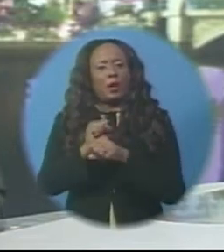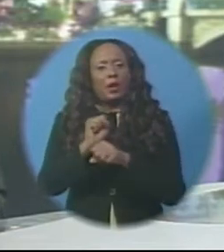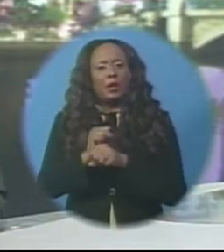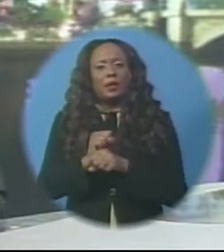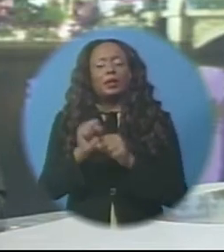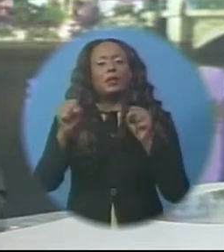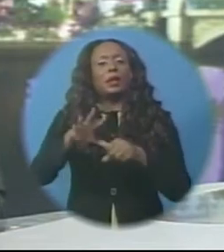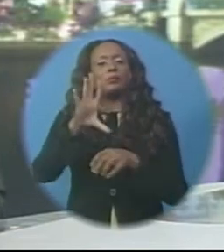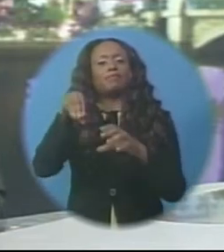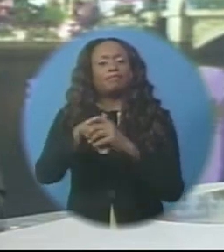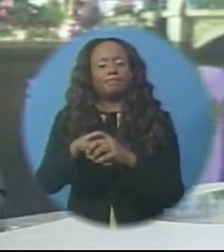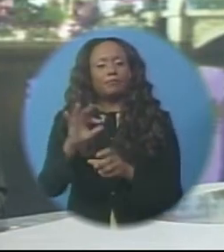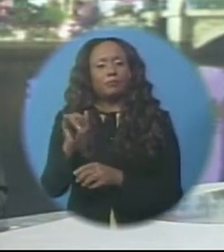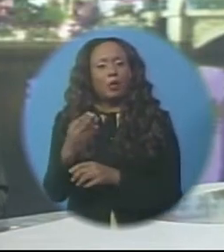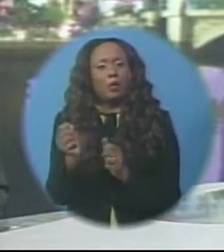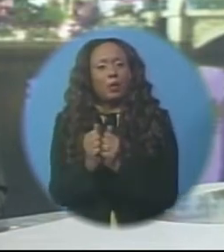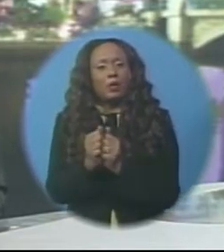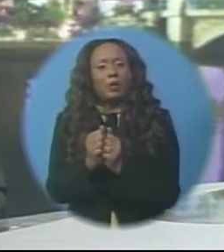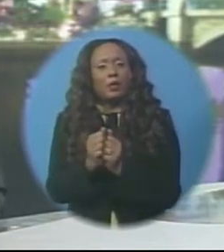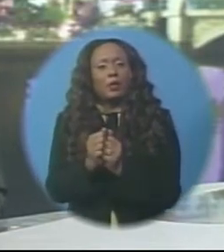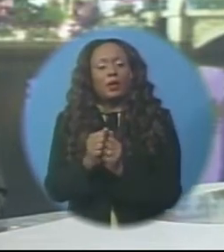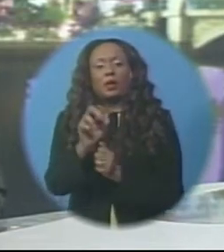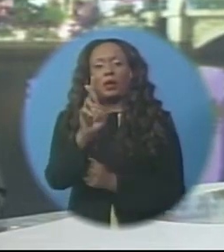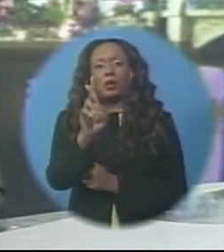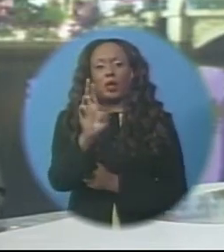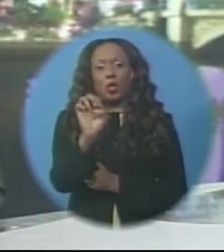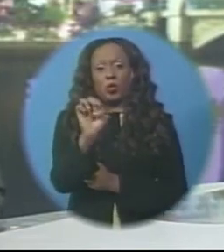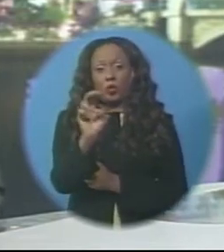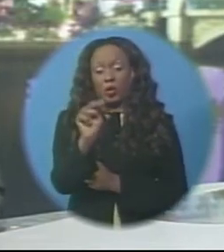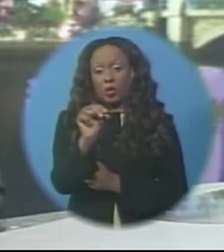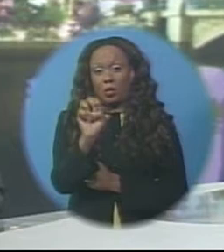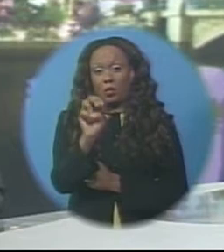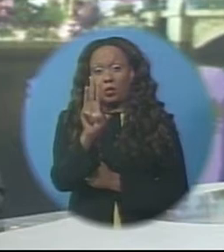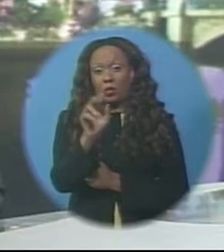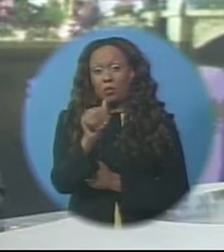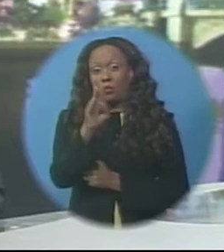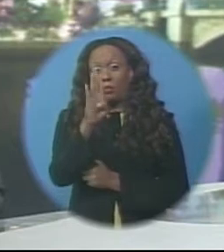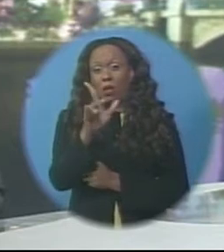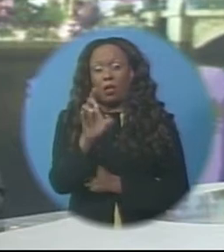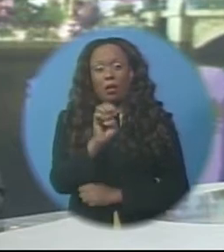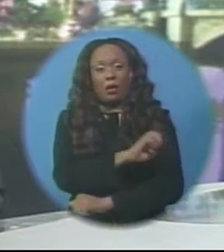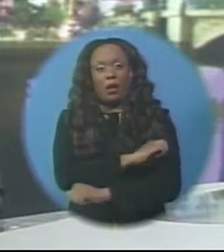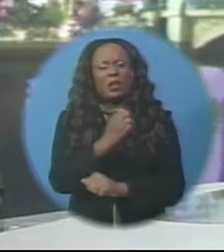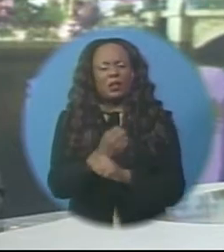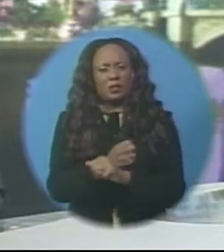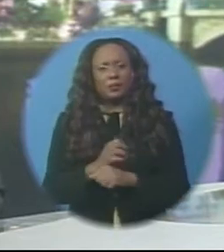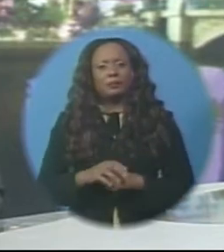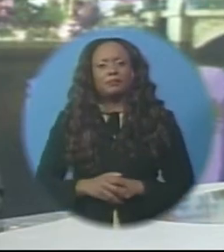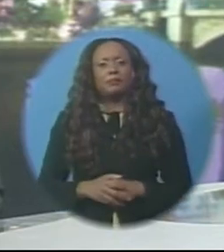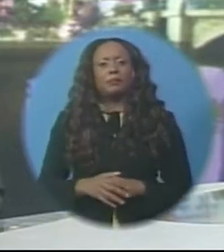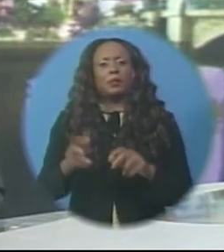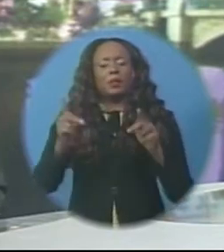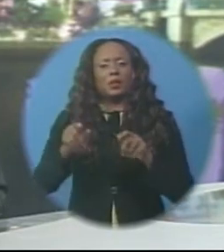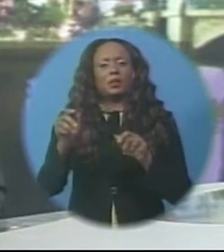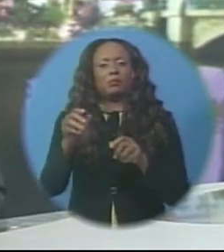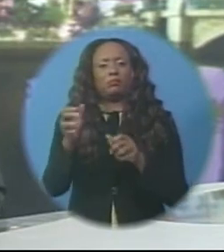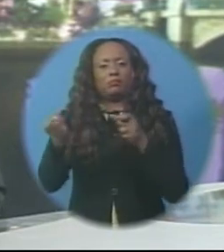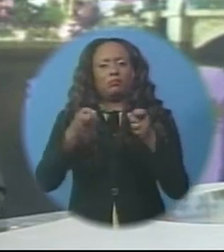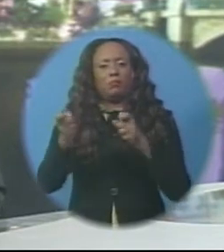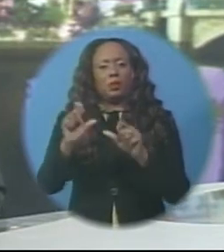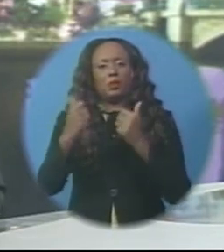energy sector to find jobs. Executive Director of the Barbados Renewable Energy Association, Misha Clark, says